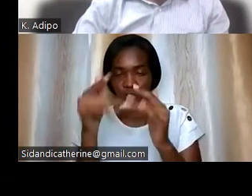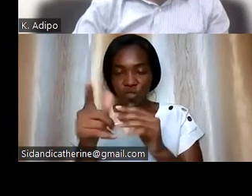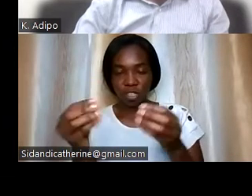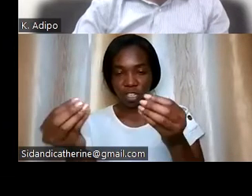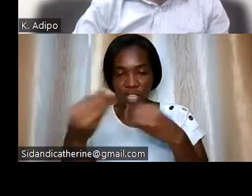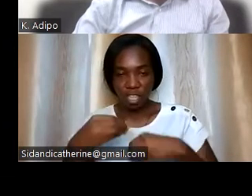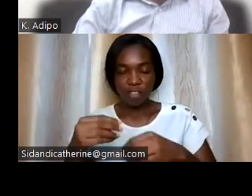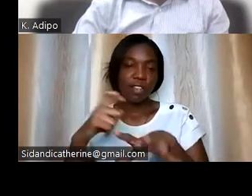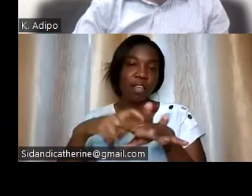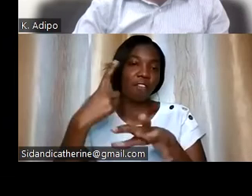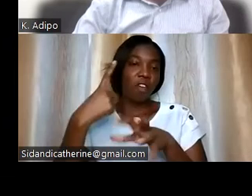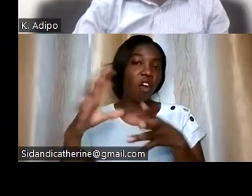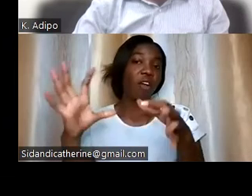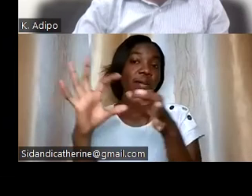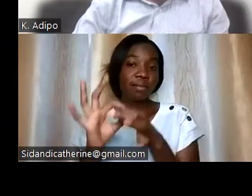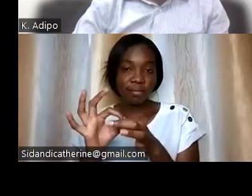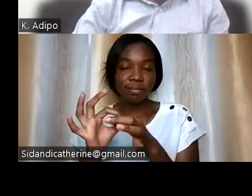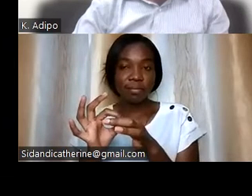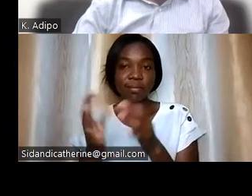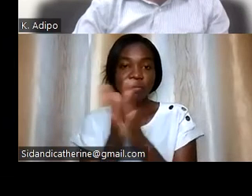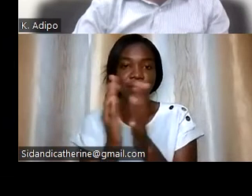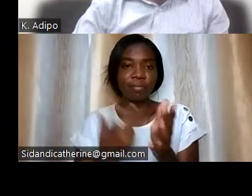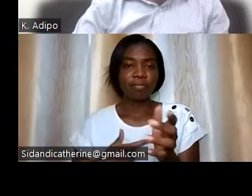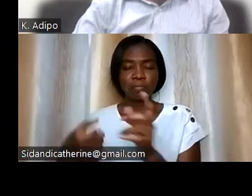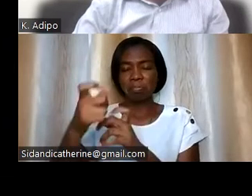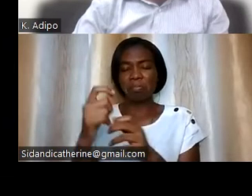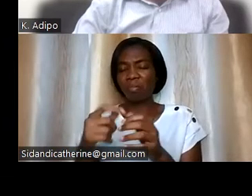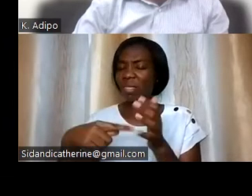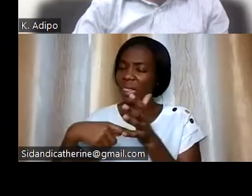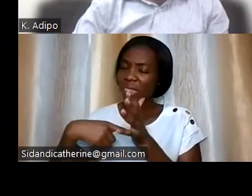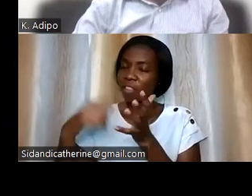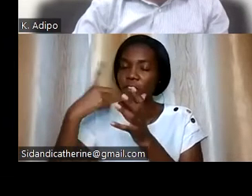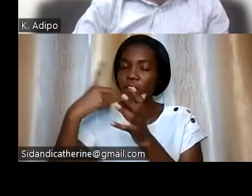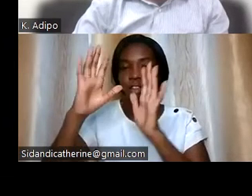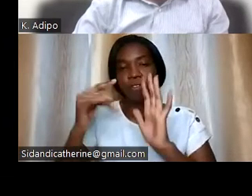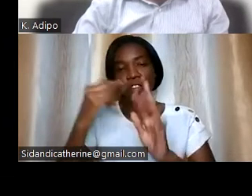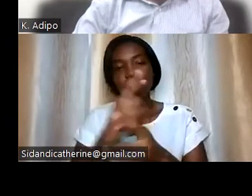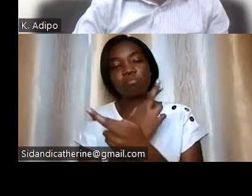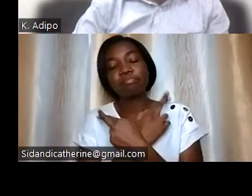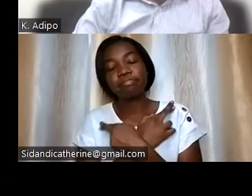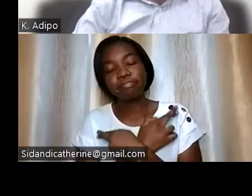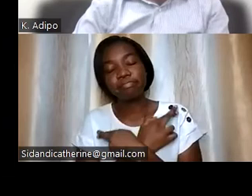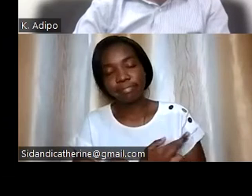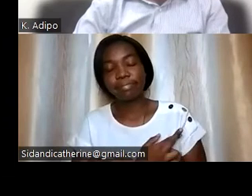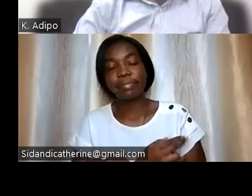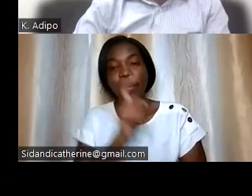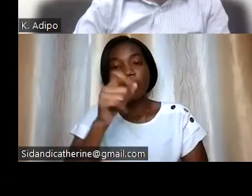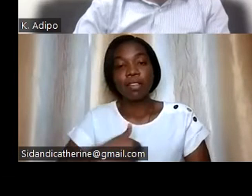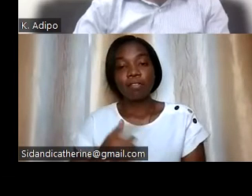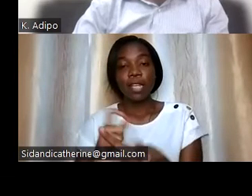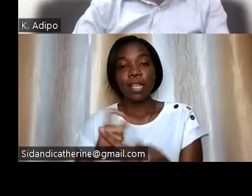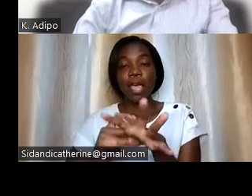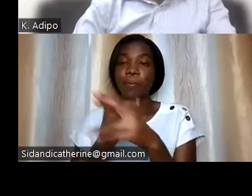Two, we also emphasize the importance of rest. Give us time to rest. At the end of the